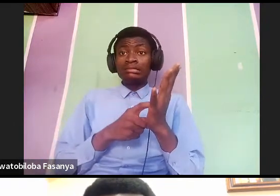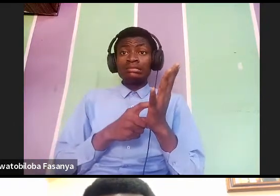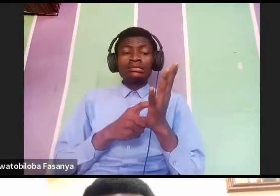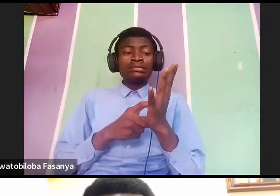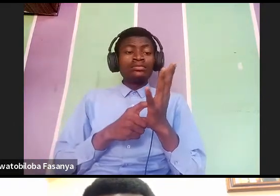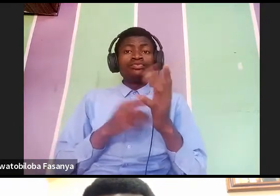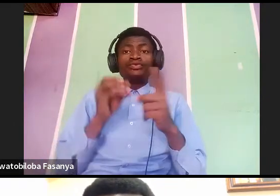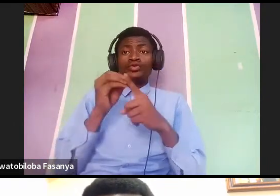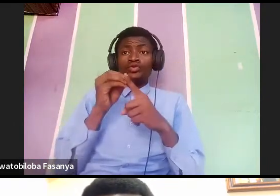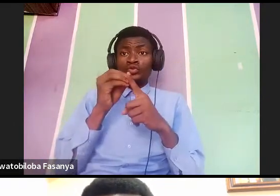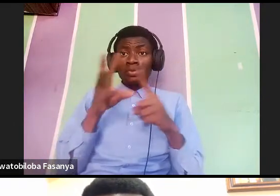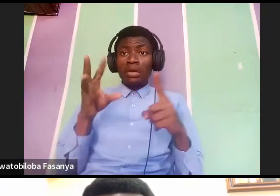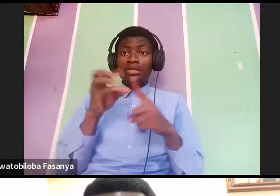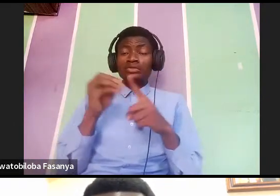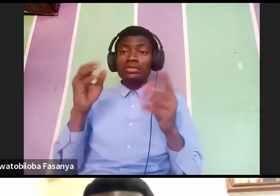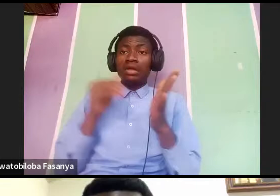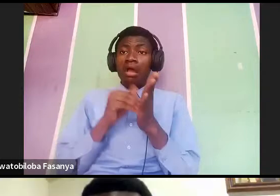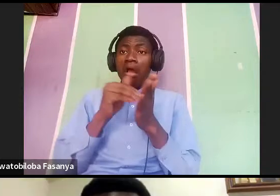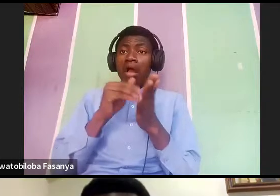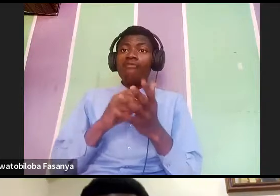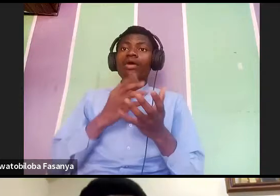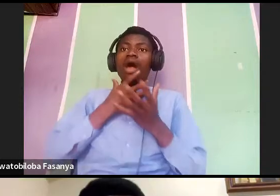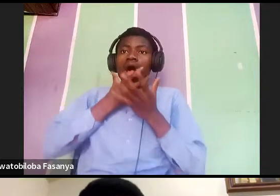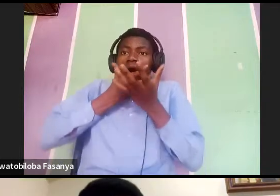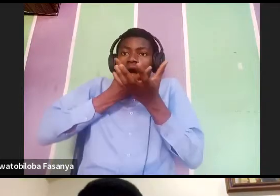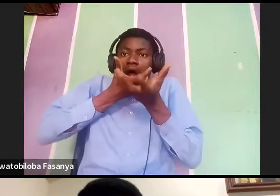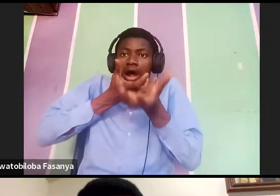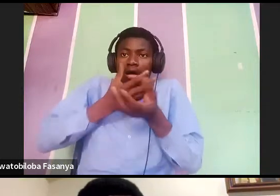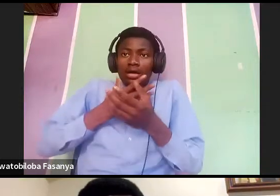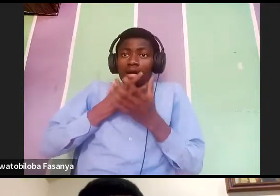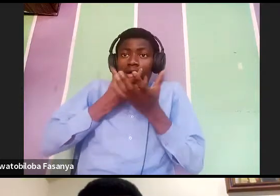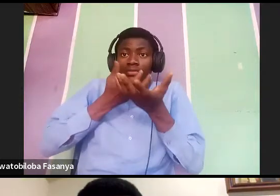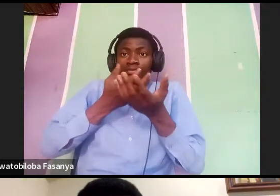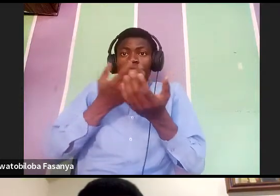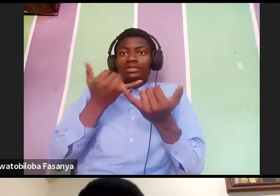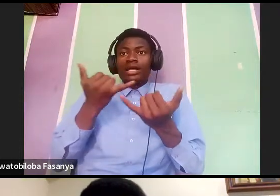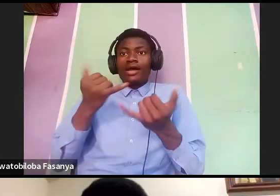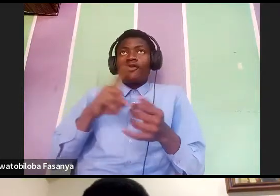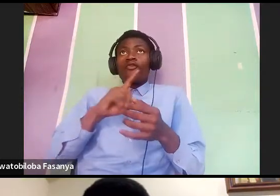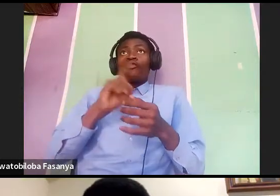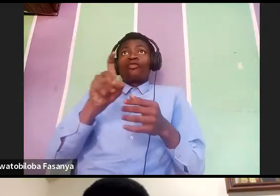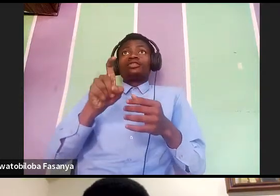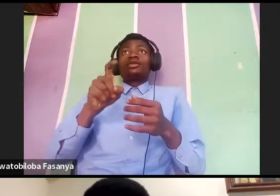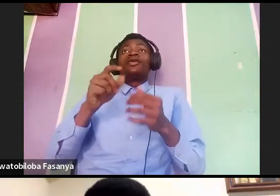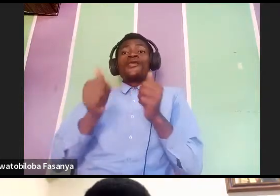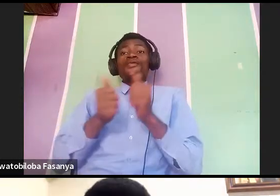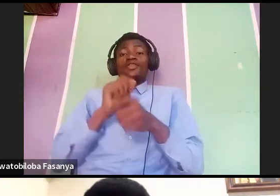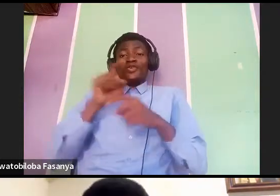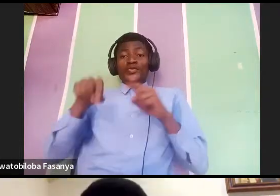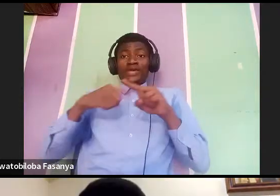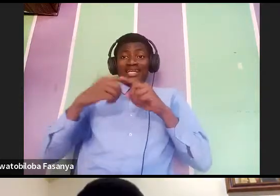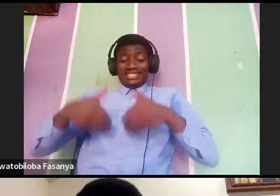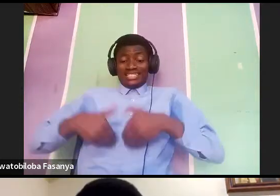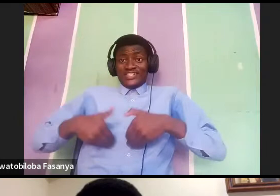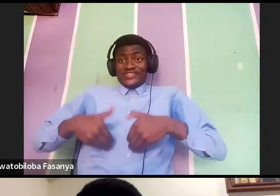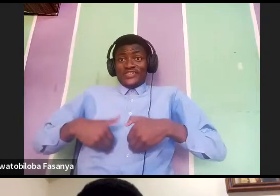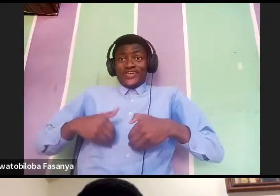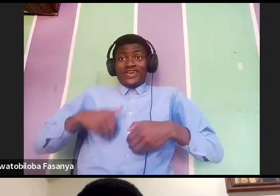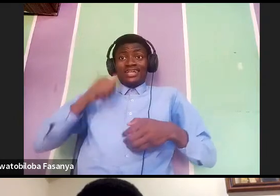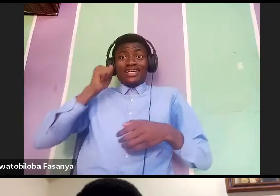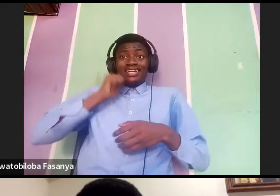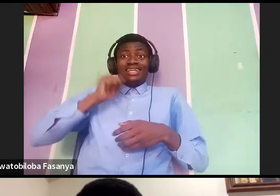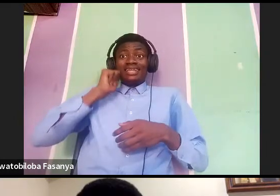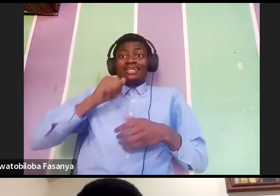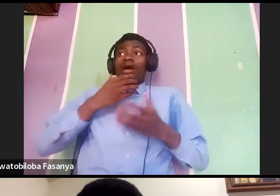Sometimes when a young lady is vomiting, the parents quickly ask if the person is pregnant. And it's not